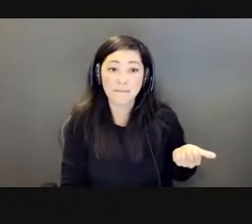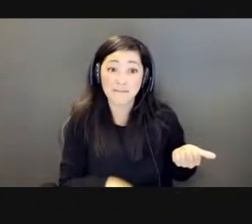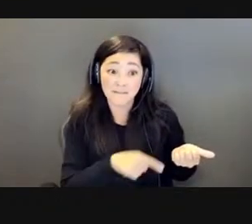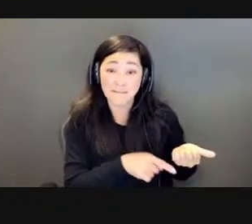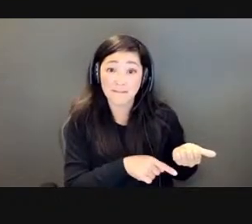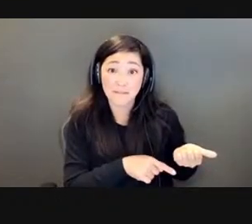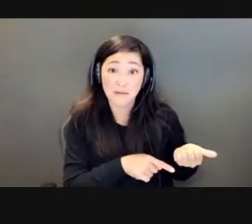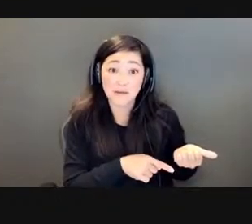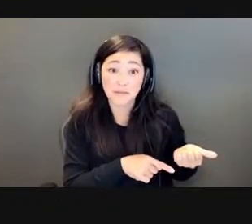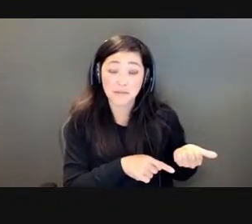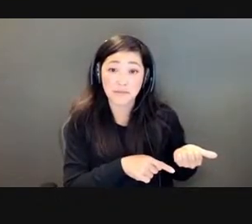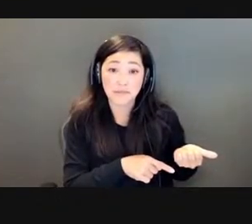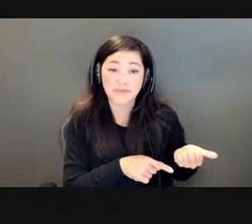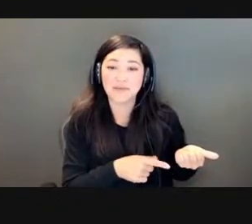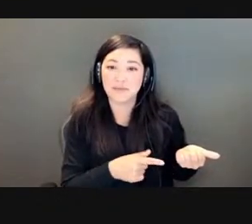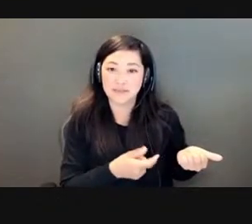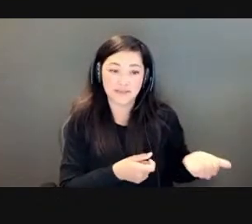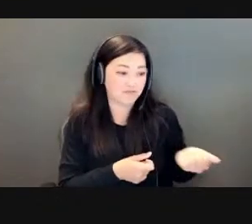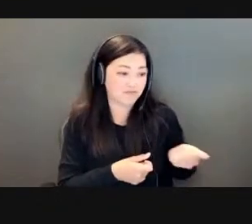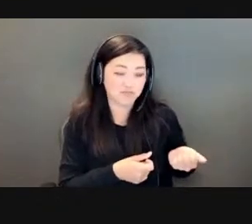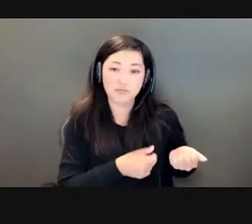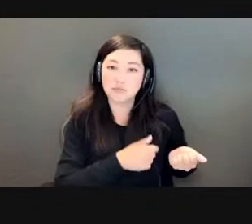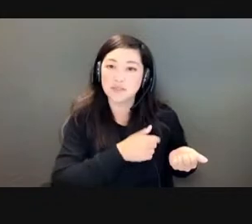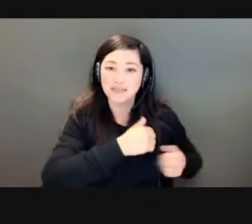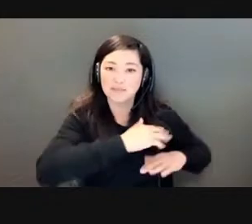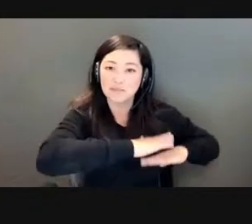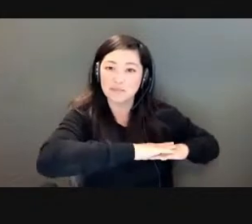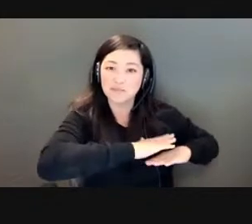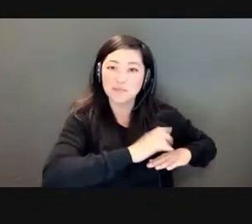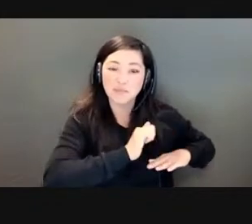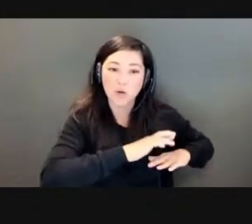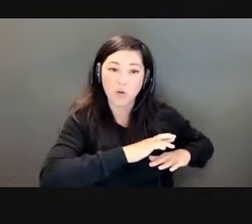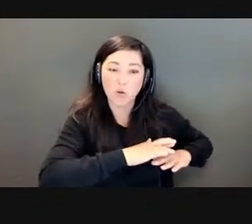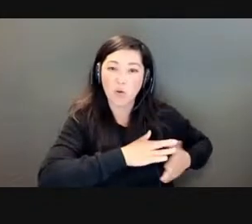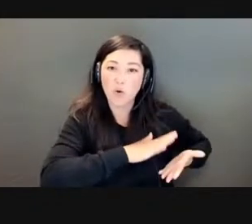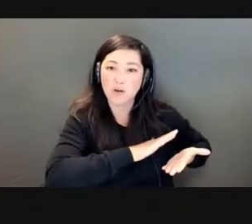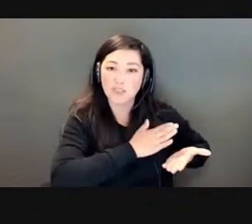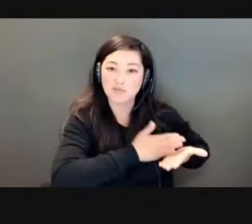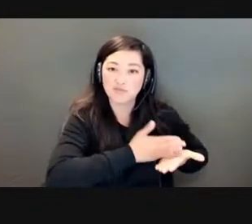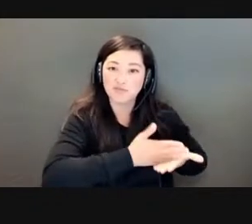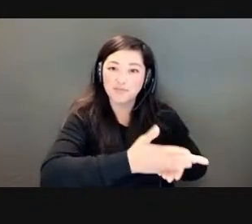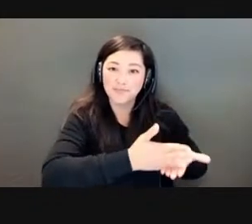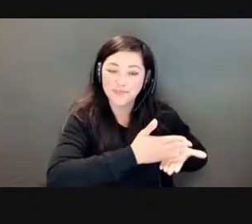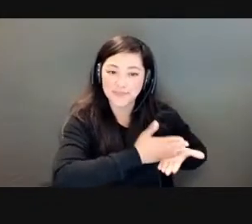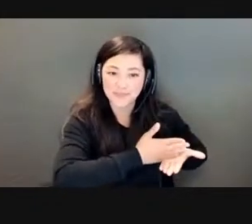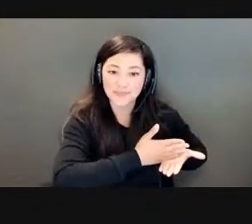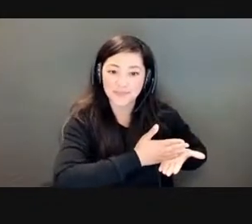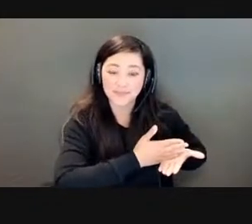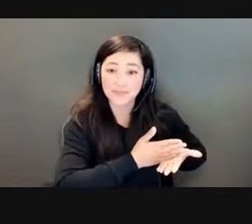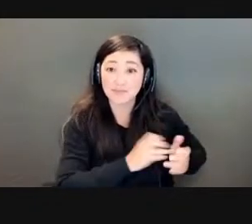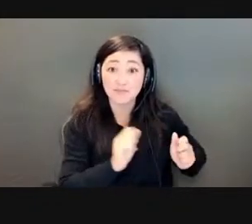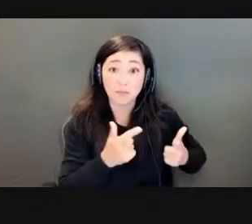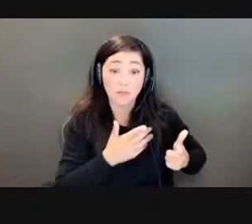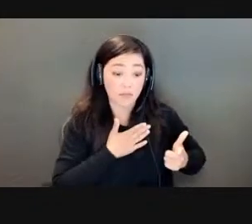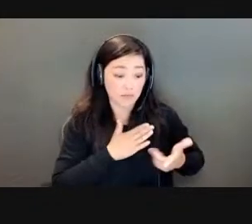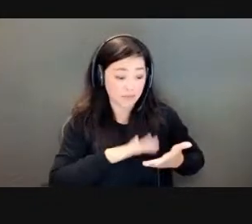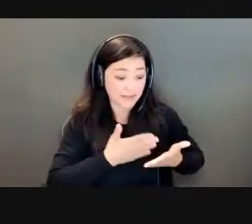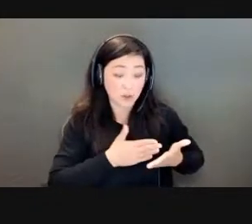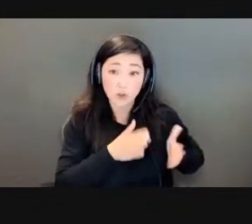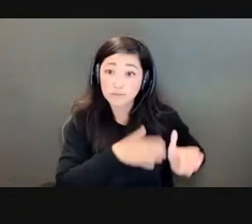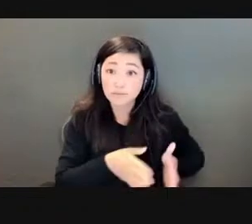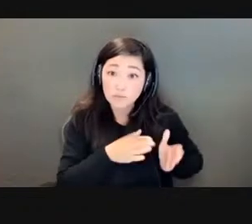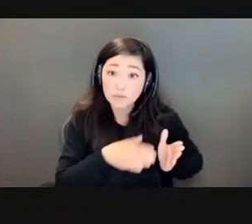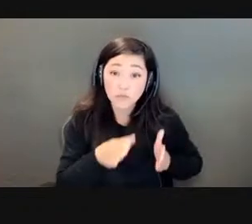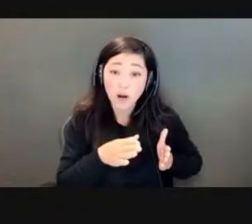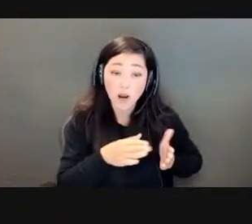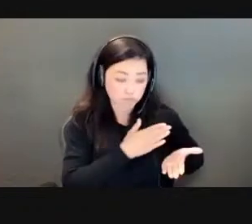drawers is actually a pull-out table or chopping block. That's where I will do all of my cooking preparation,